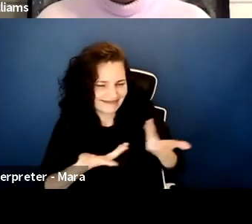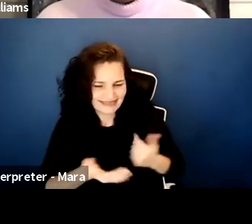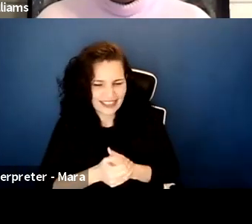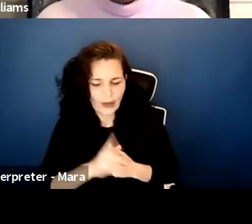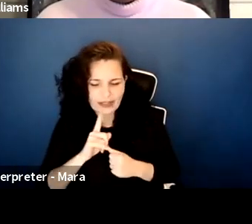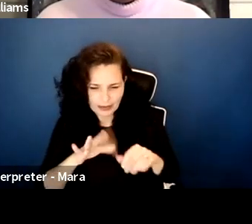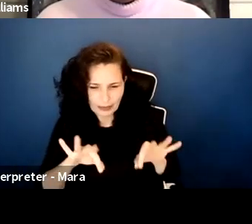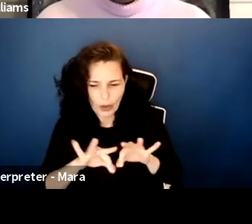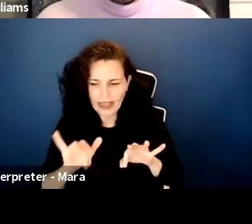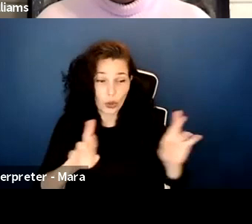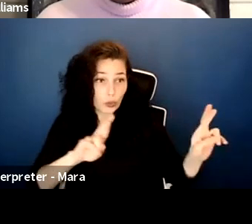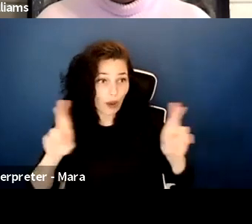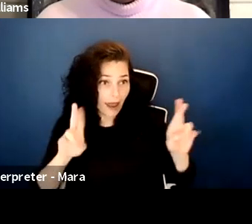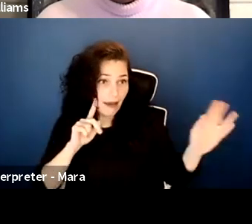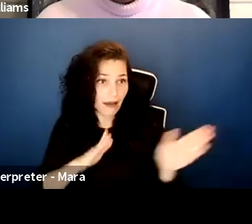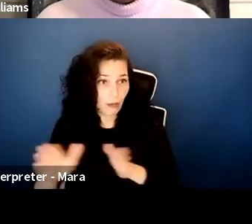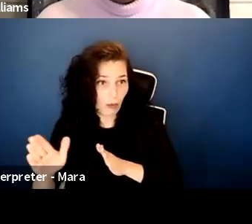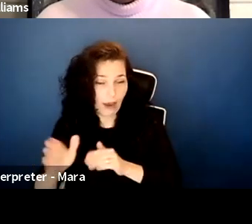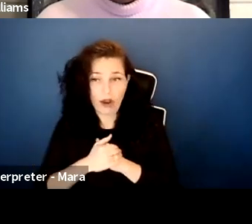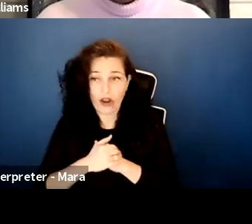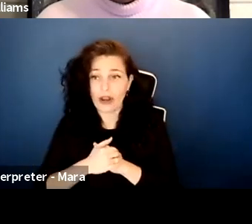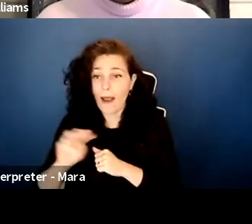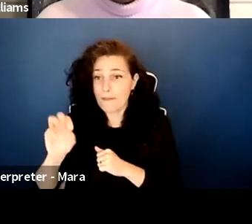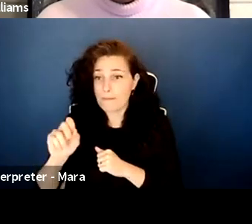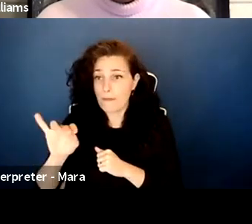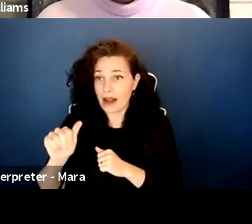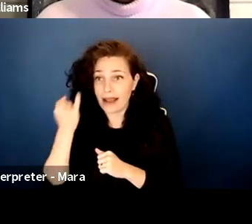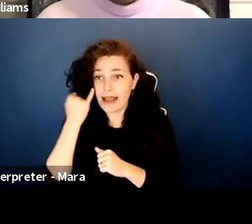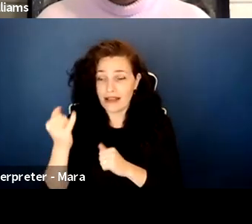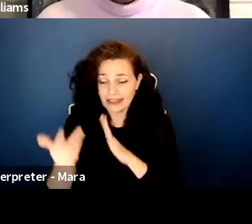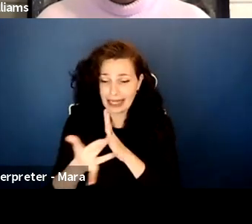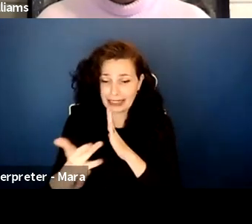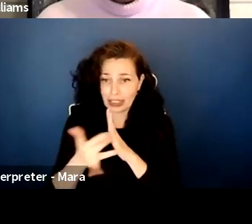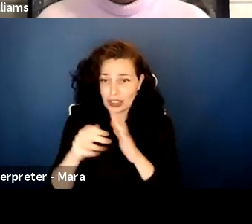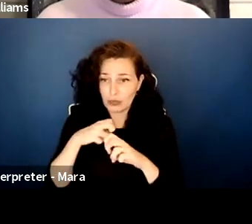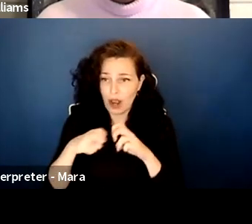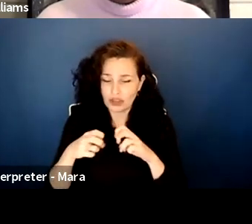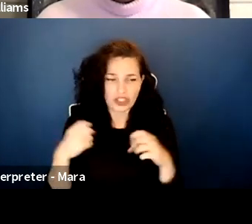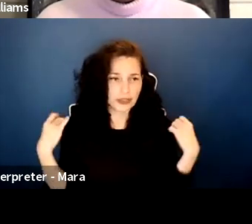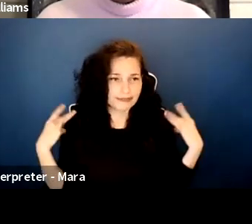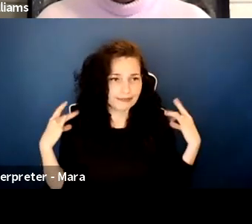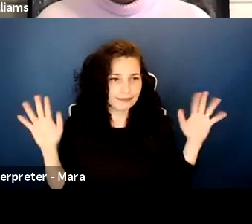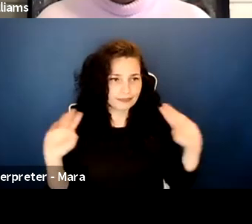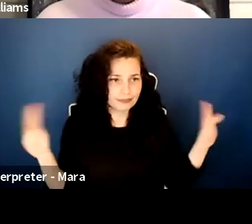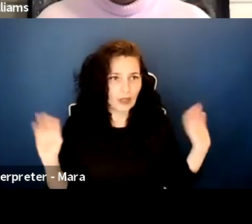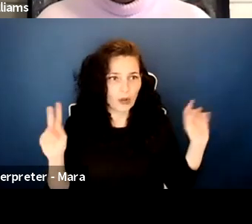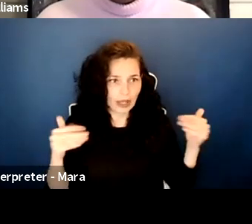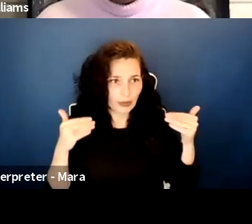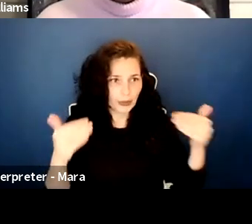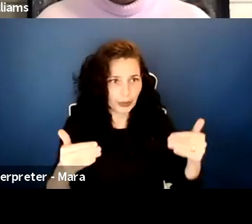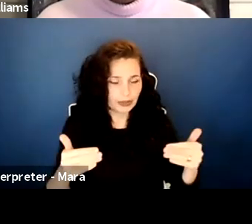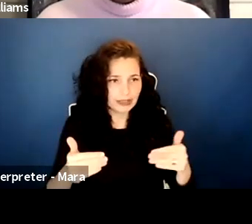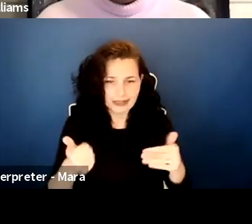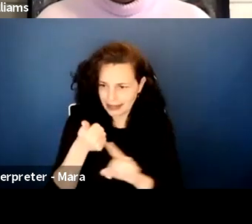and prepared. And if the technology isn't working, just be able to just brush it off. Yes. Self-tape. We're not mad. We're not mad. We